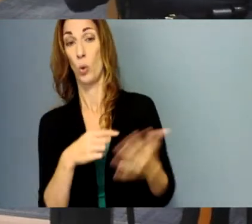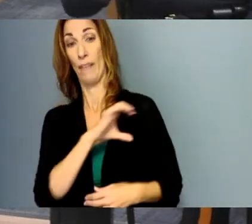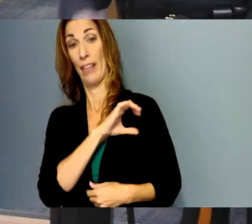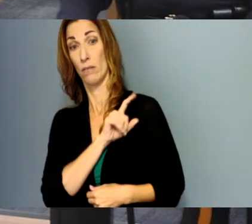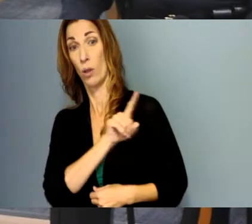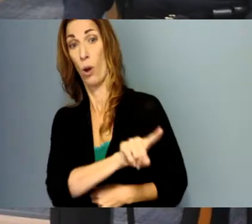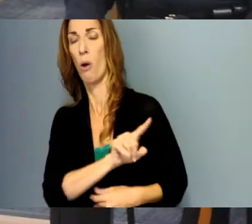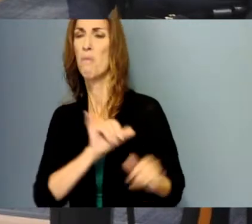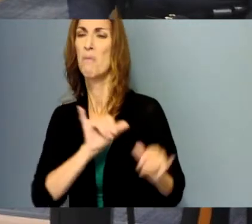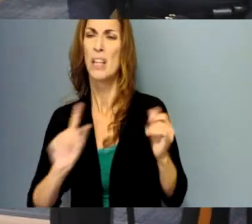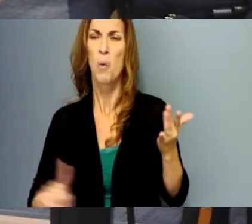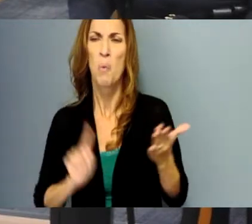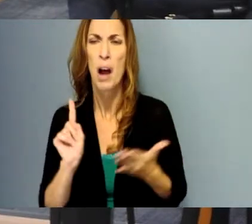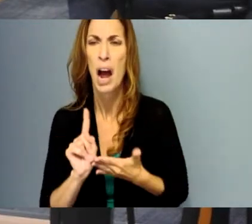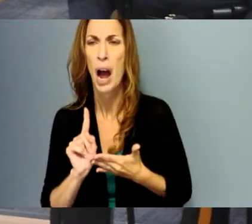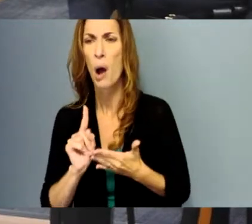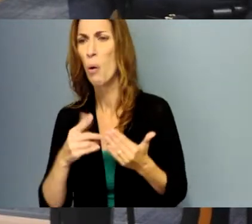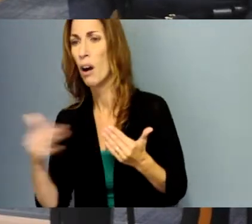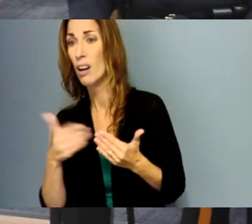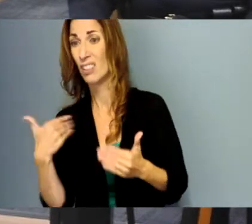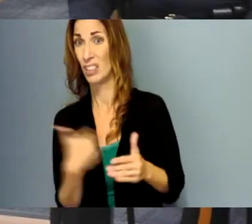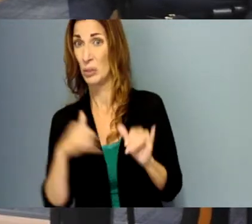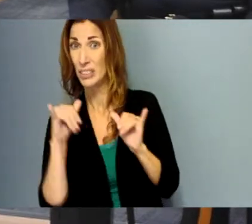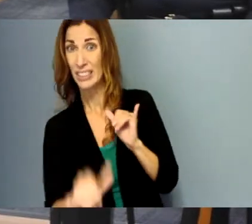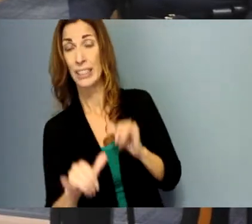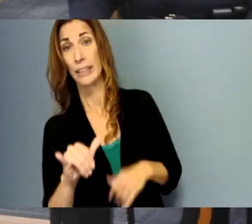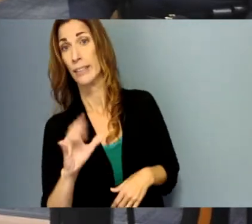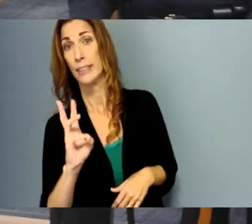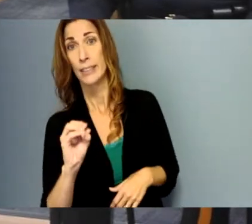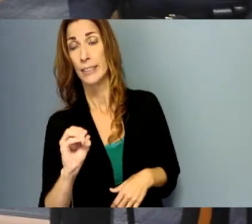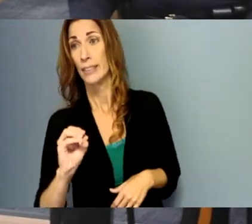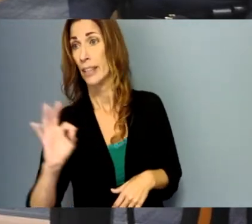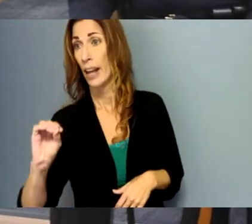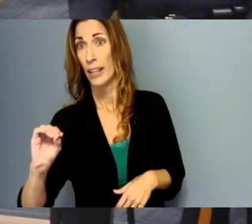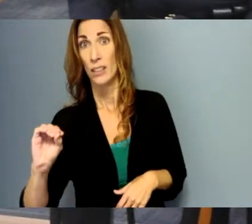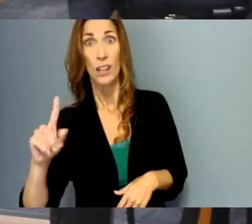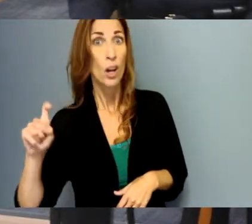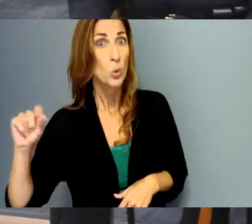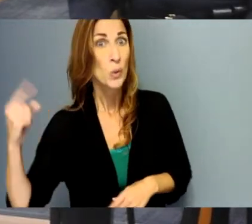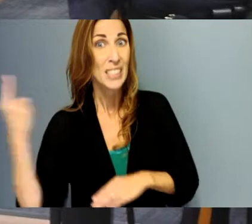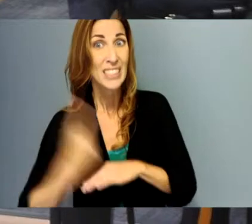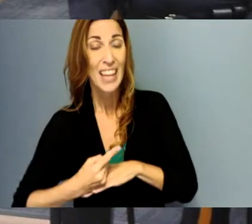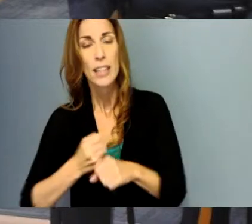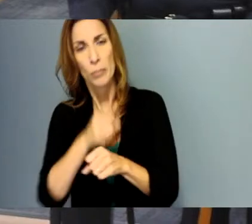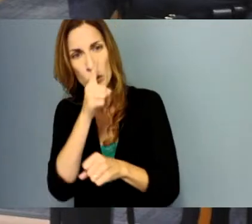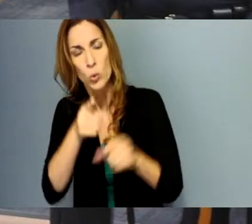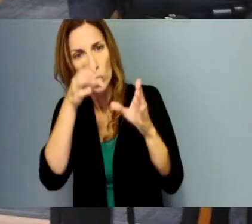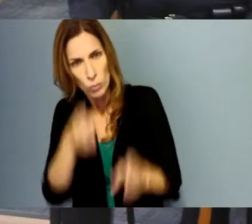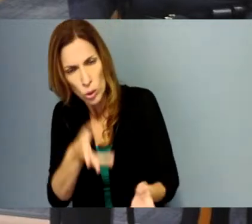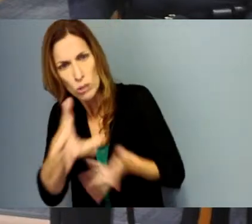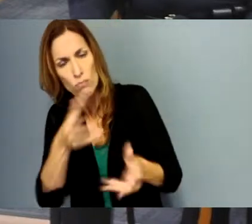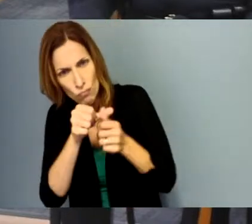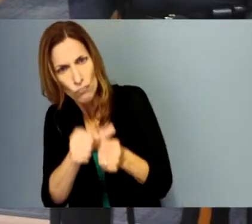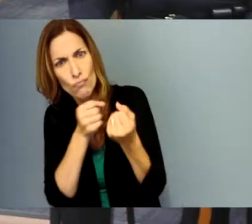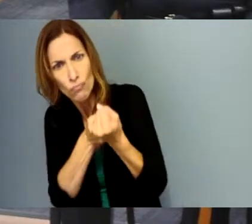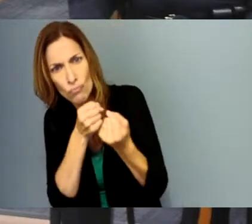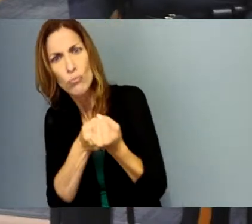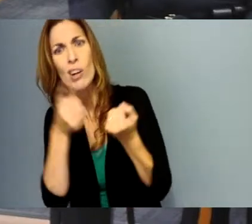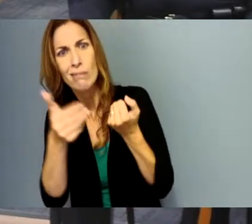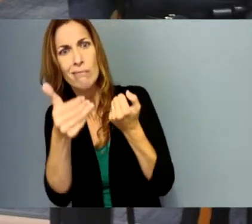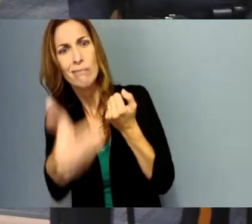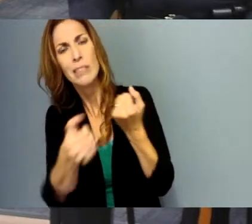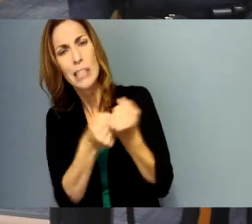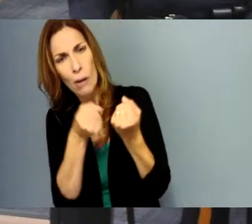an hour at the most, we're there 90, 60, 90, 120 days just to make sure these individuals are getting the support and help they need. But